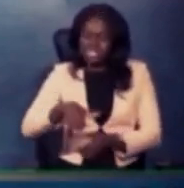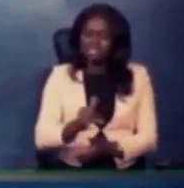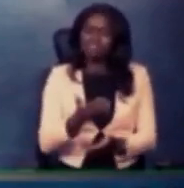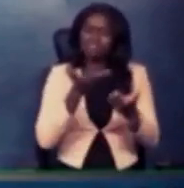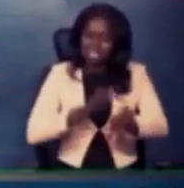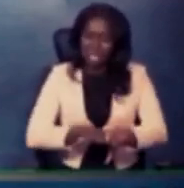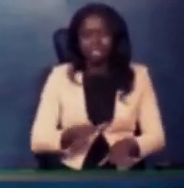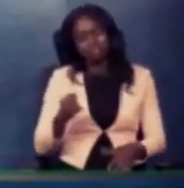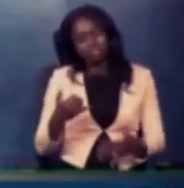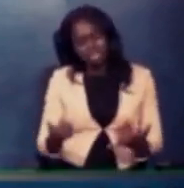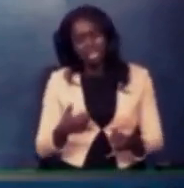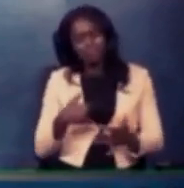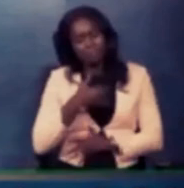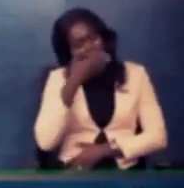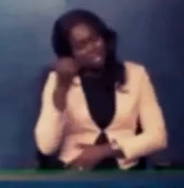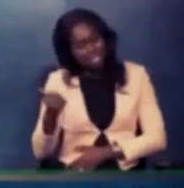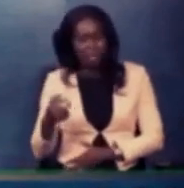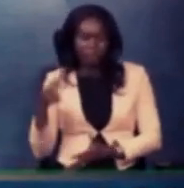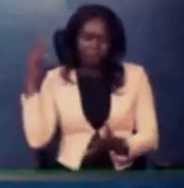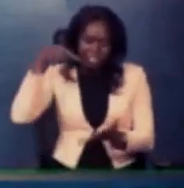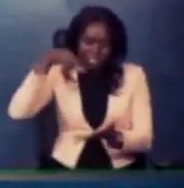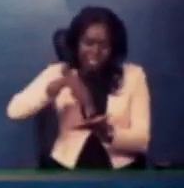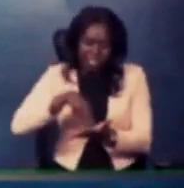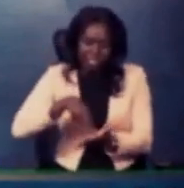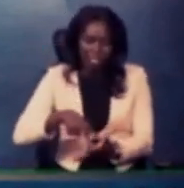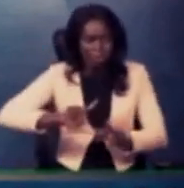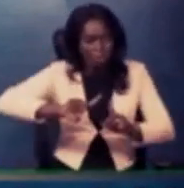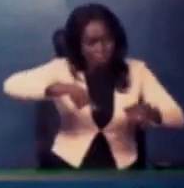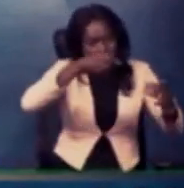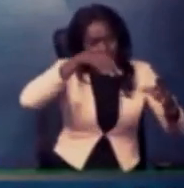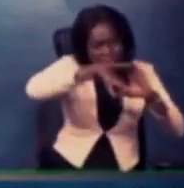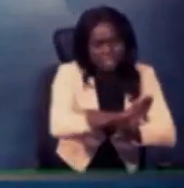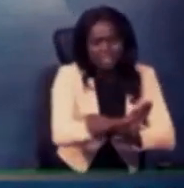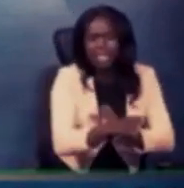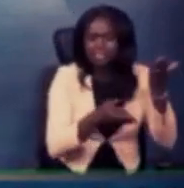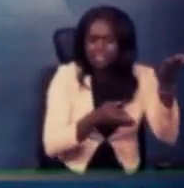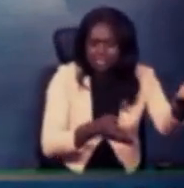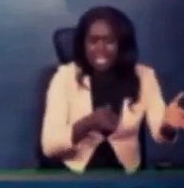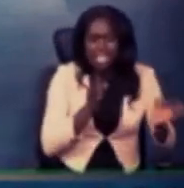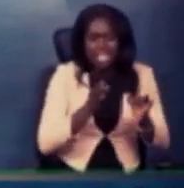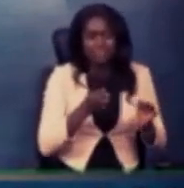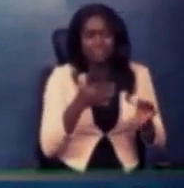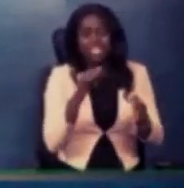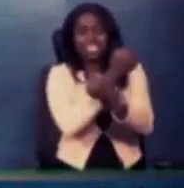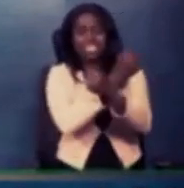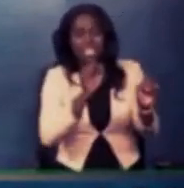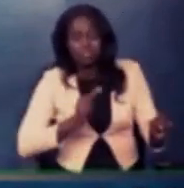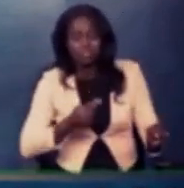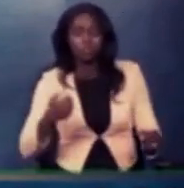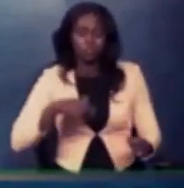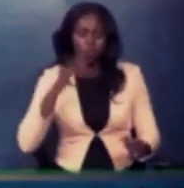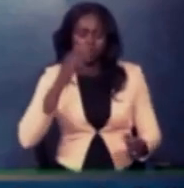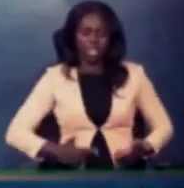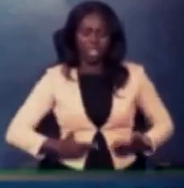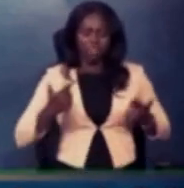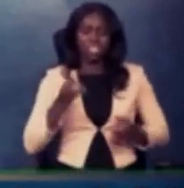upon the host of the Syrians. If they save us alive, we shall live. And if they kill us, we shall